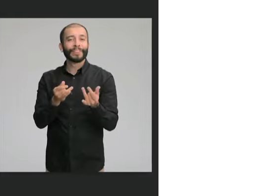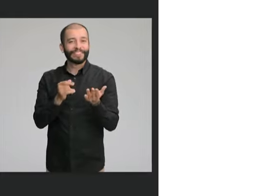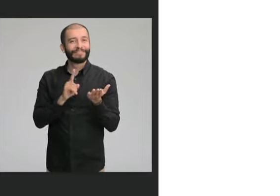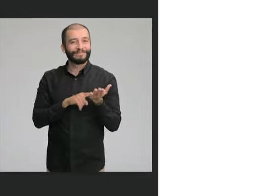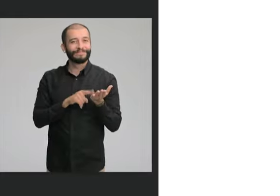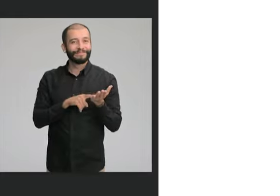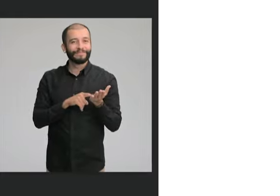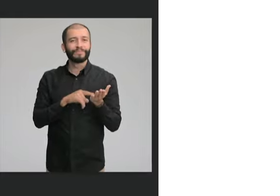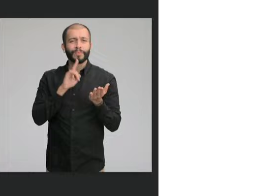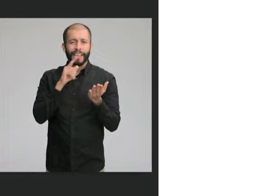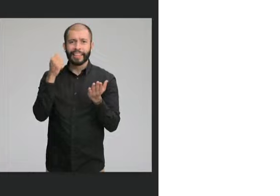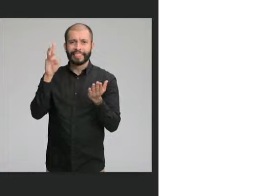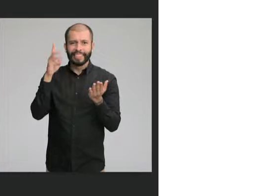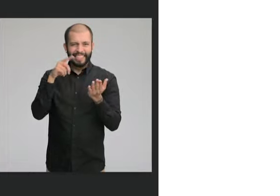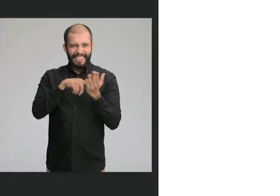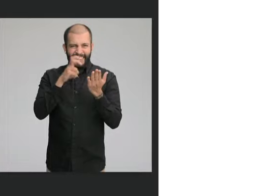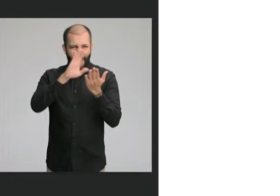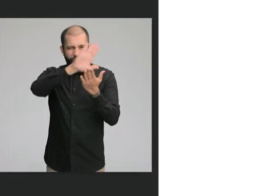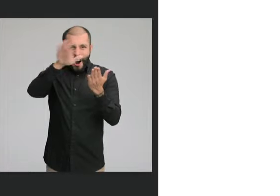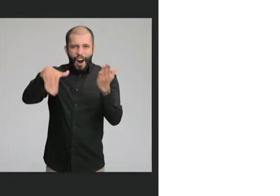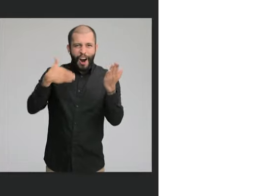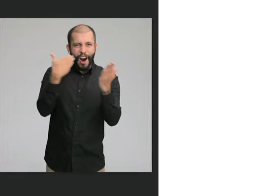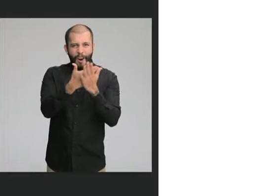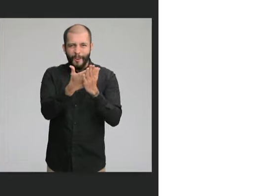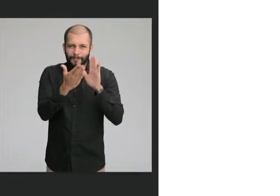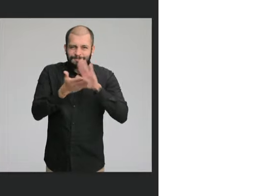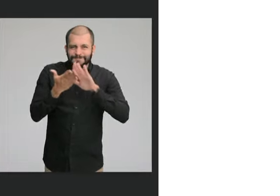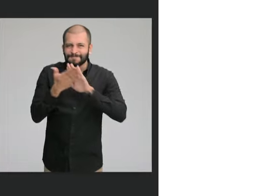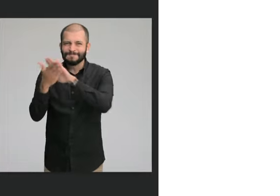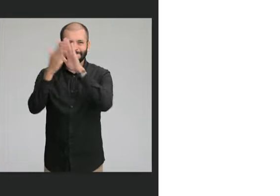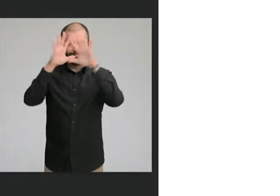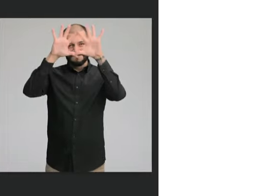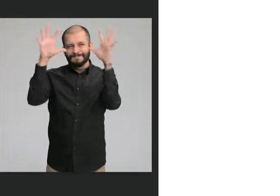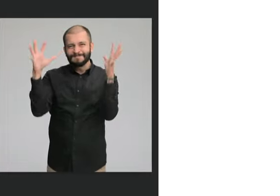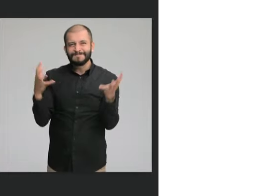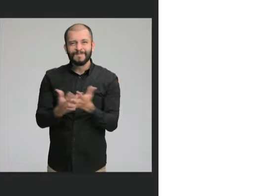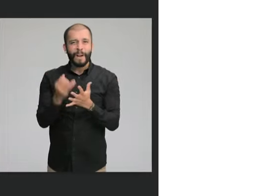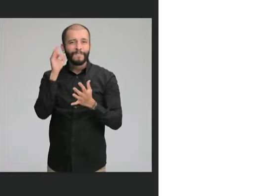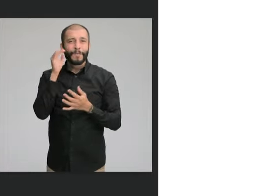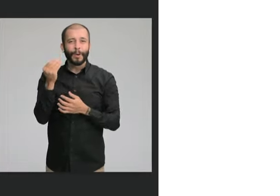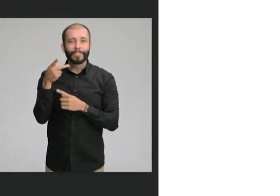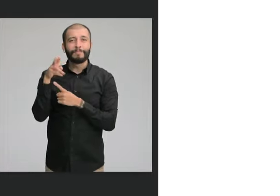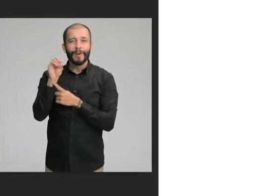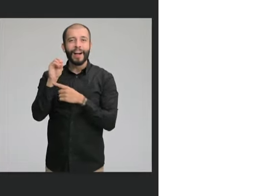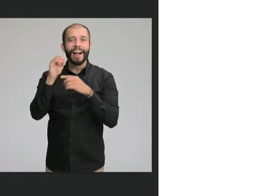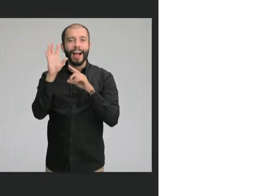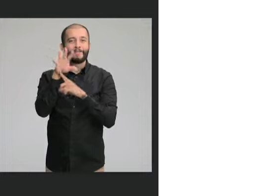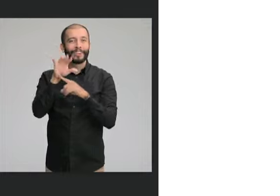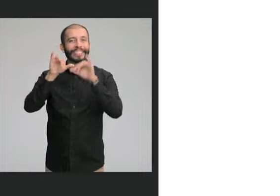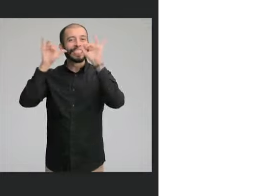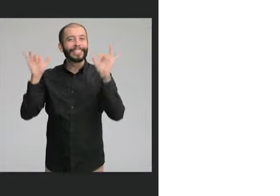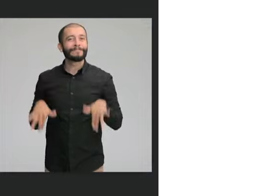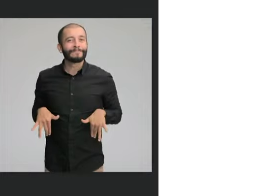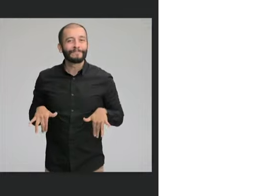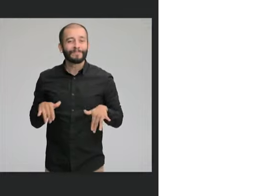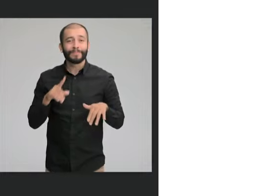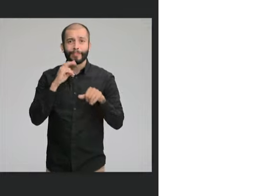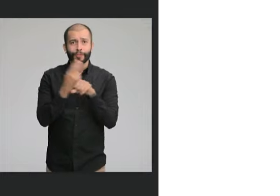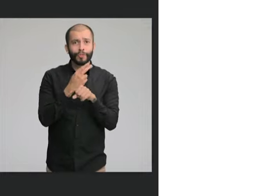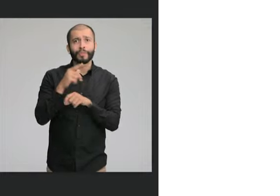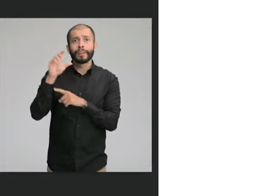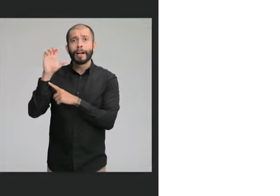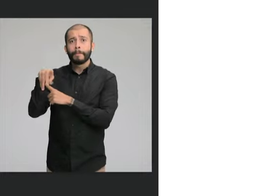animations so incredibly smooth. So always-on's kind of cool. A16 also flexes every muscle for the iPhone 14 Pro camera system. Mm. It